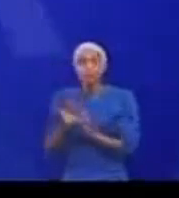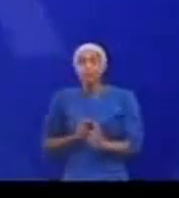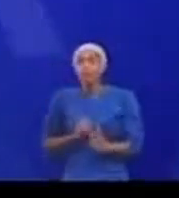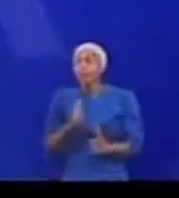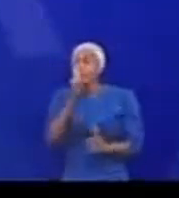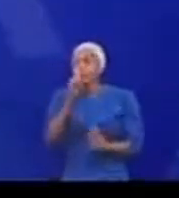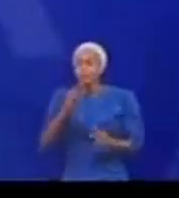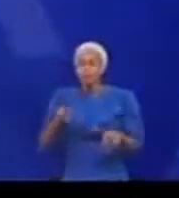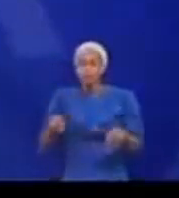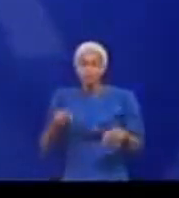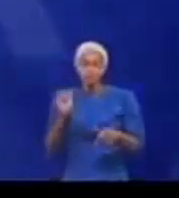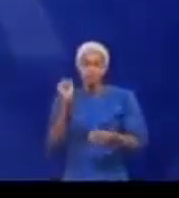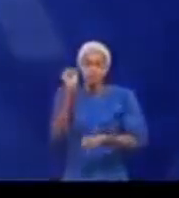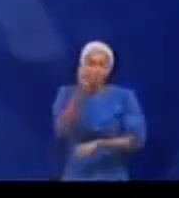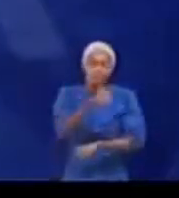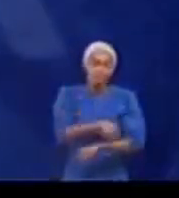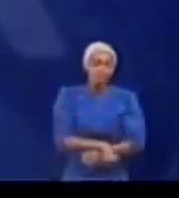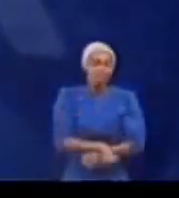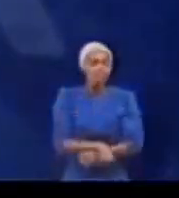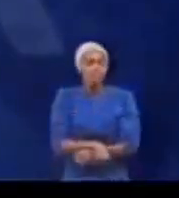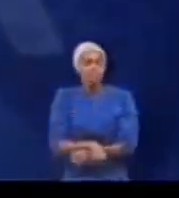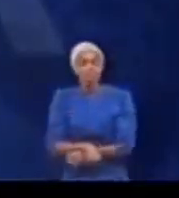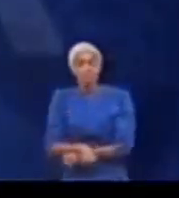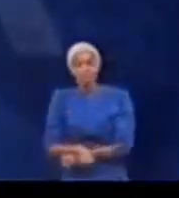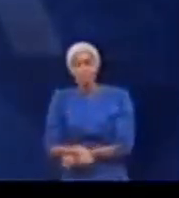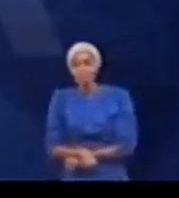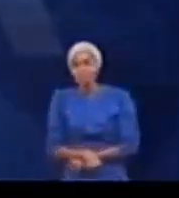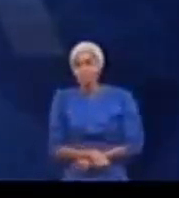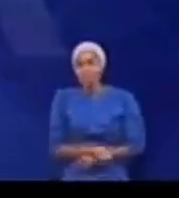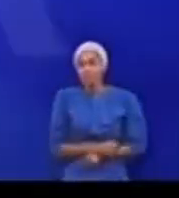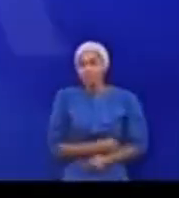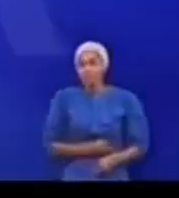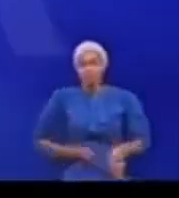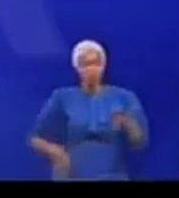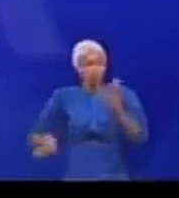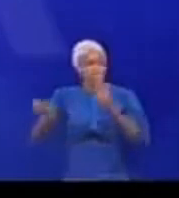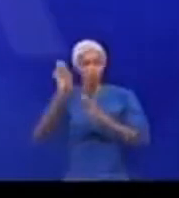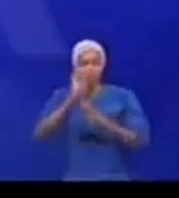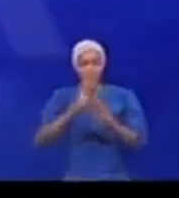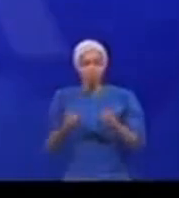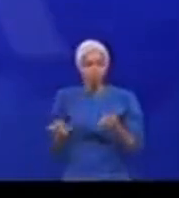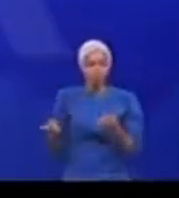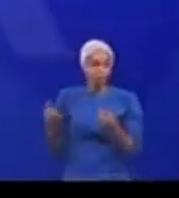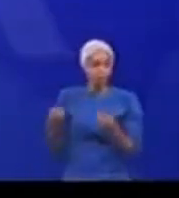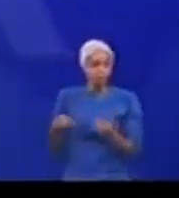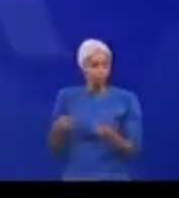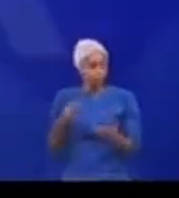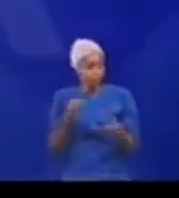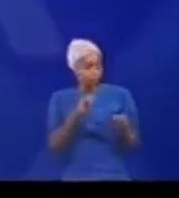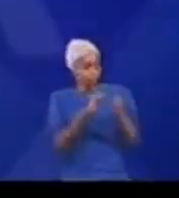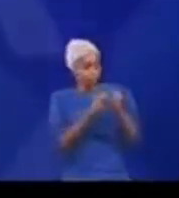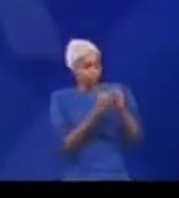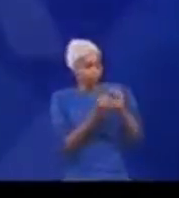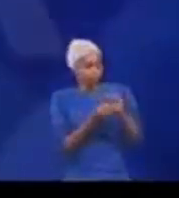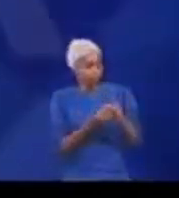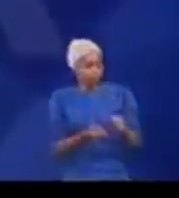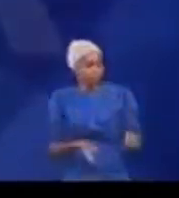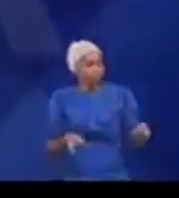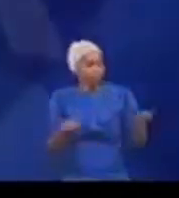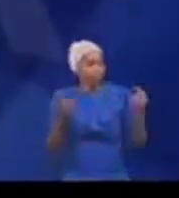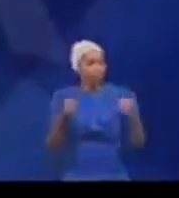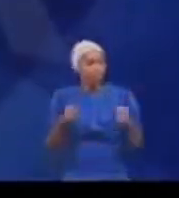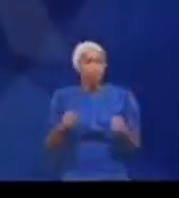you. I'm gonna make it through. And rain